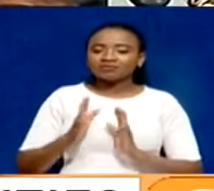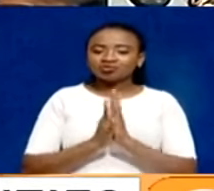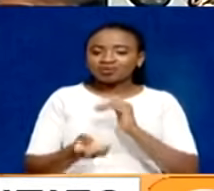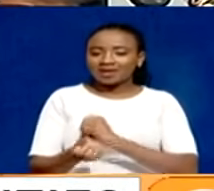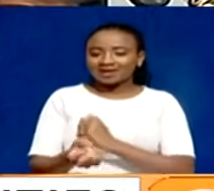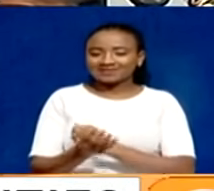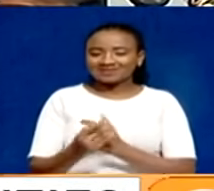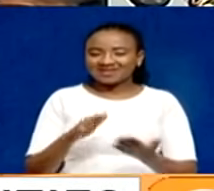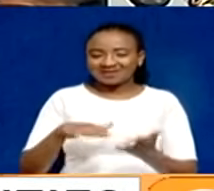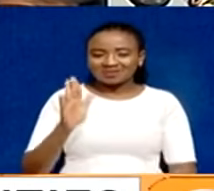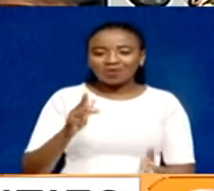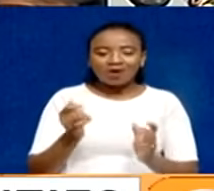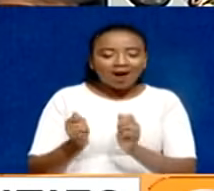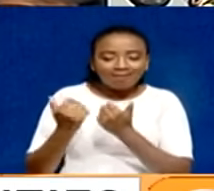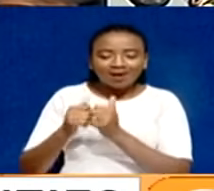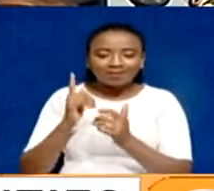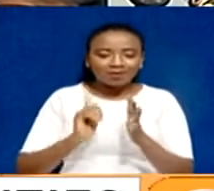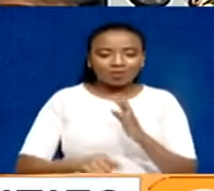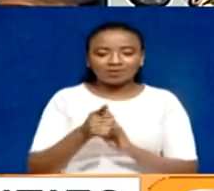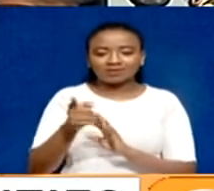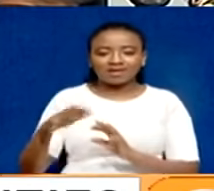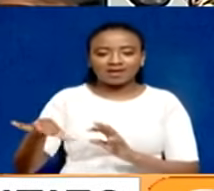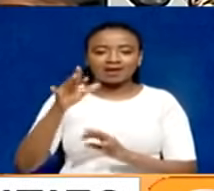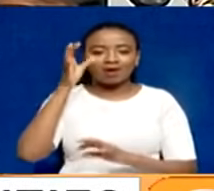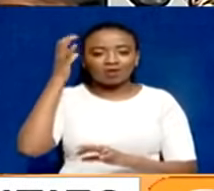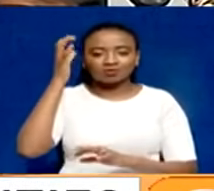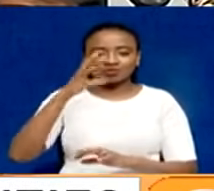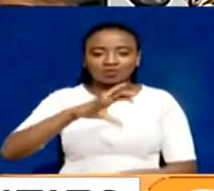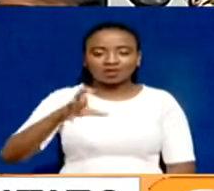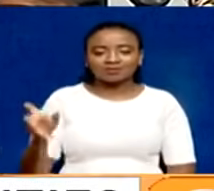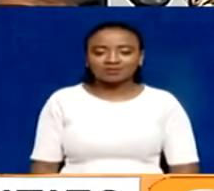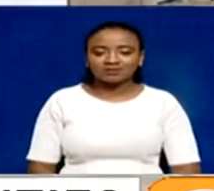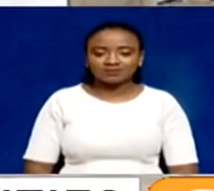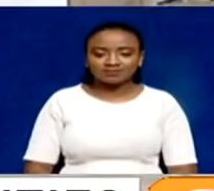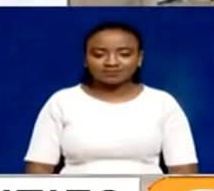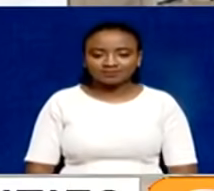look at the infrastructural changes in the coastal counties.